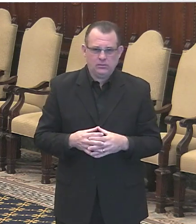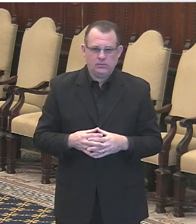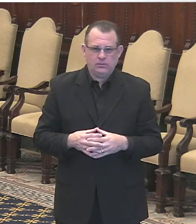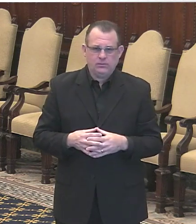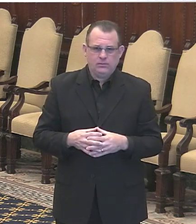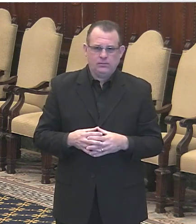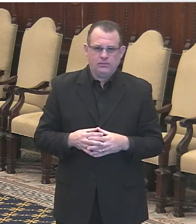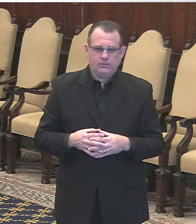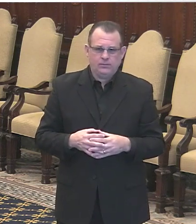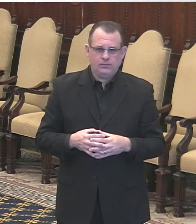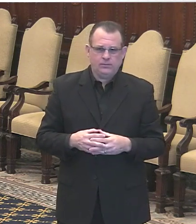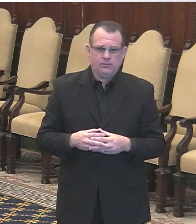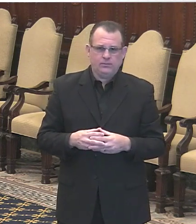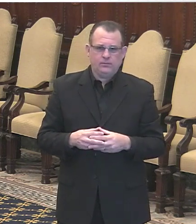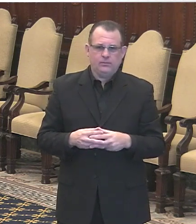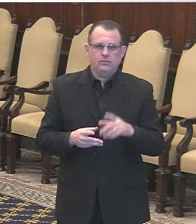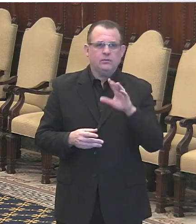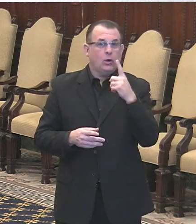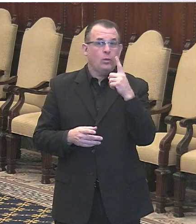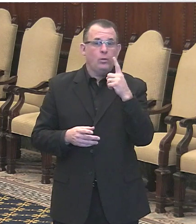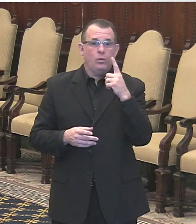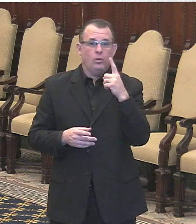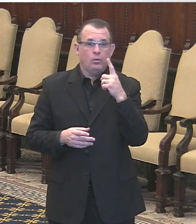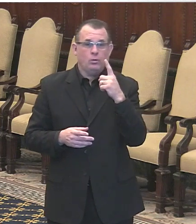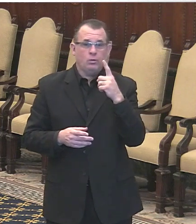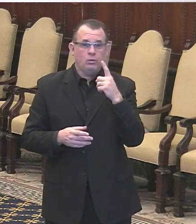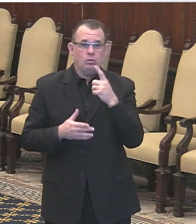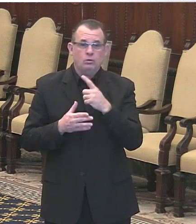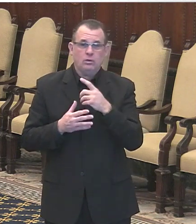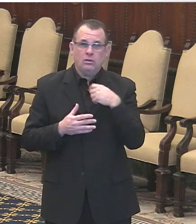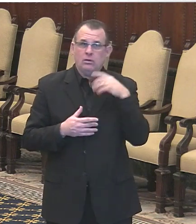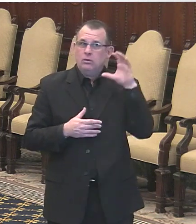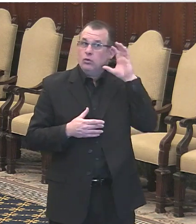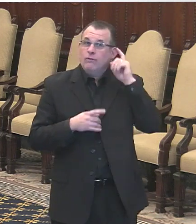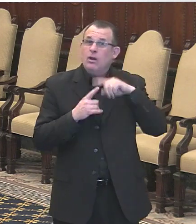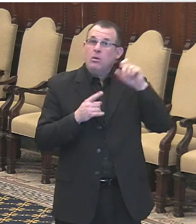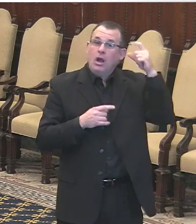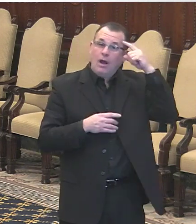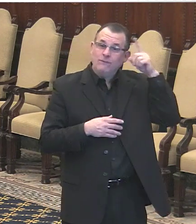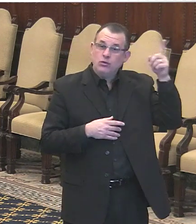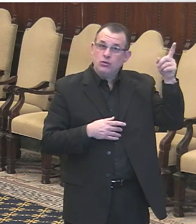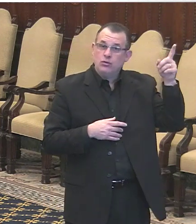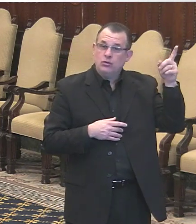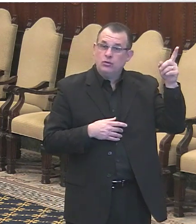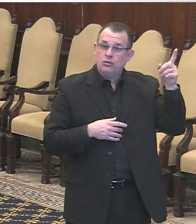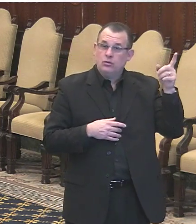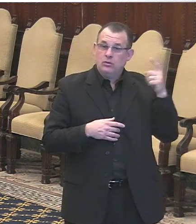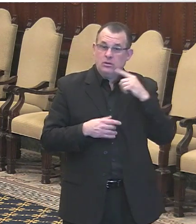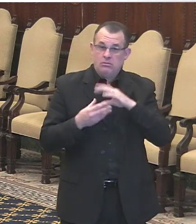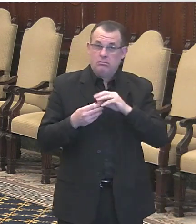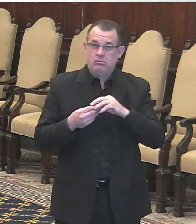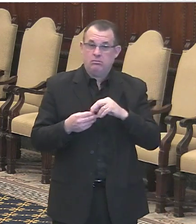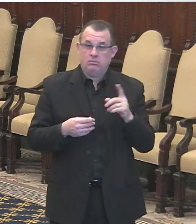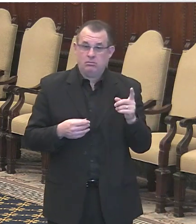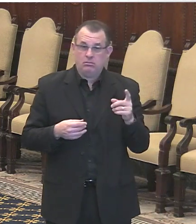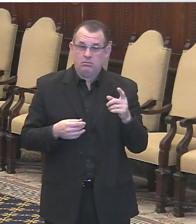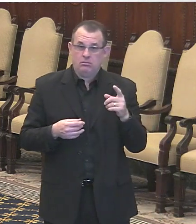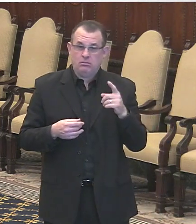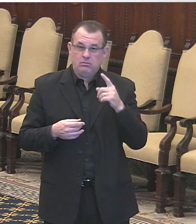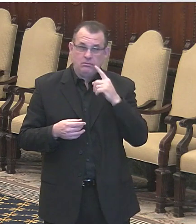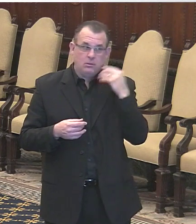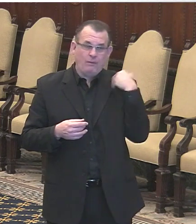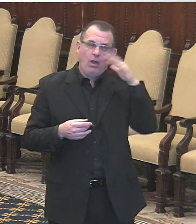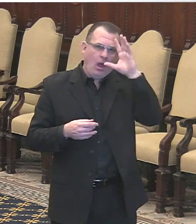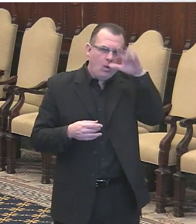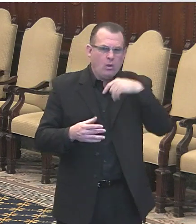looking for from the government is that what we did in the past, I know we discussed this before, but I think it's